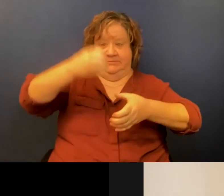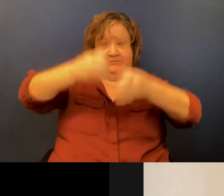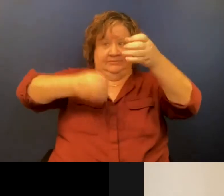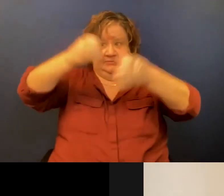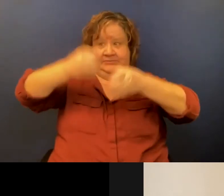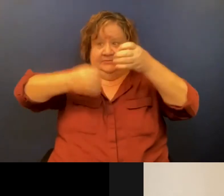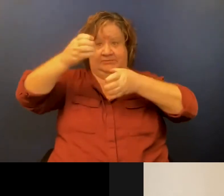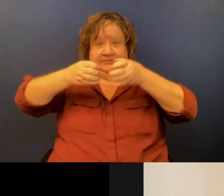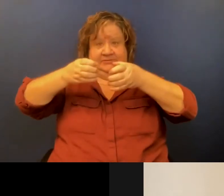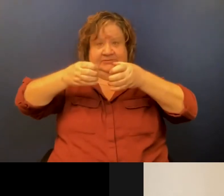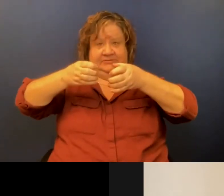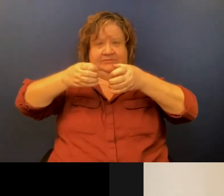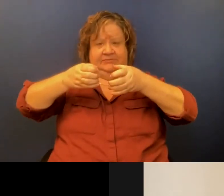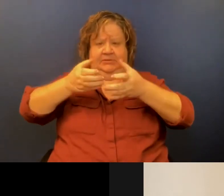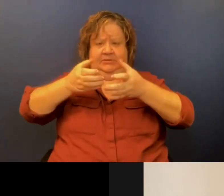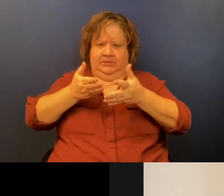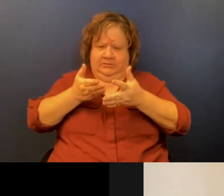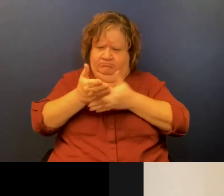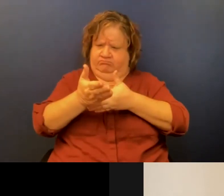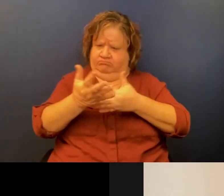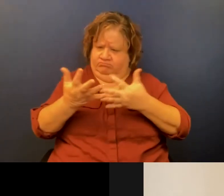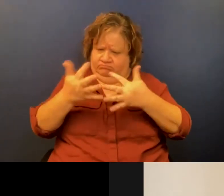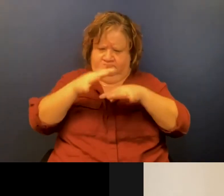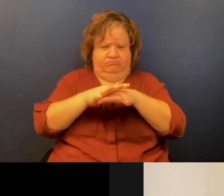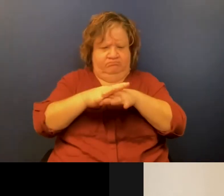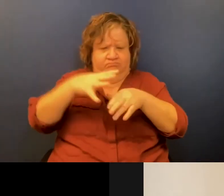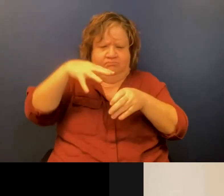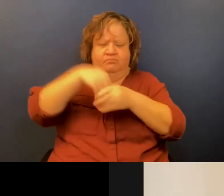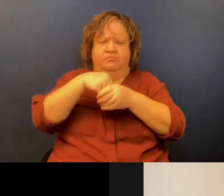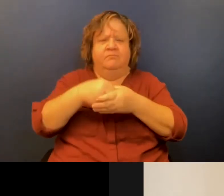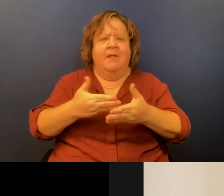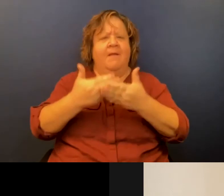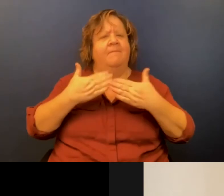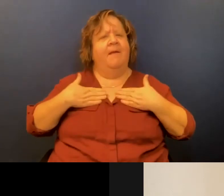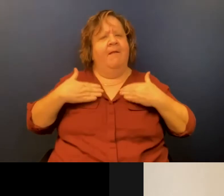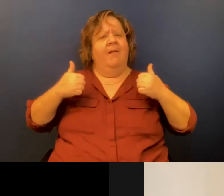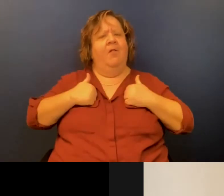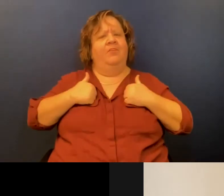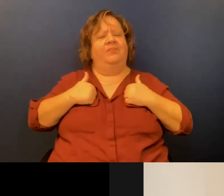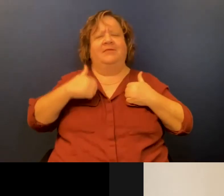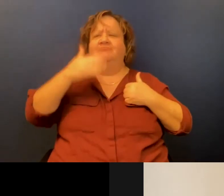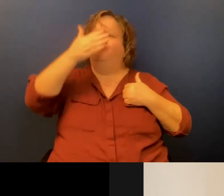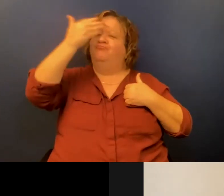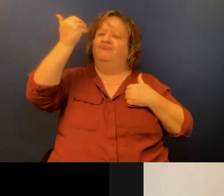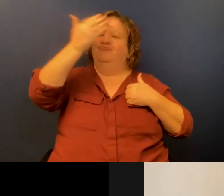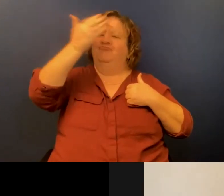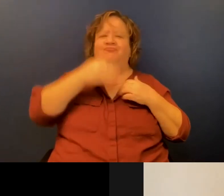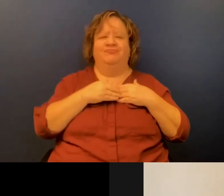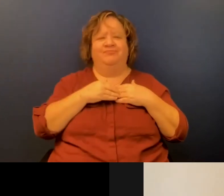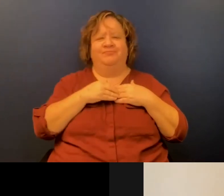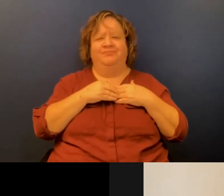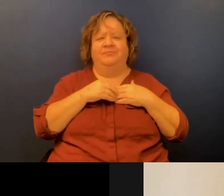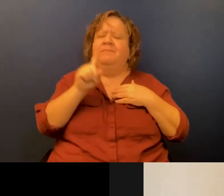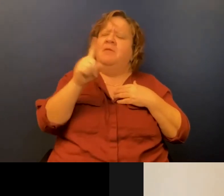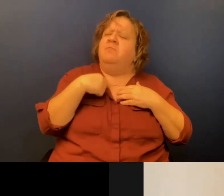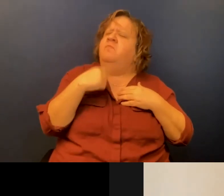question to Andrea as well as Amelia